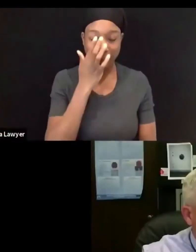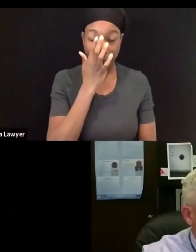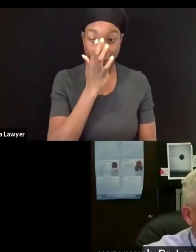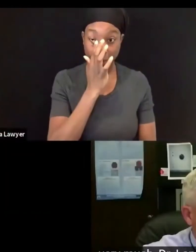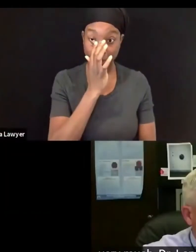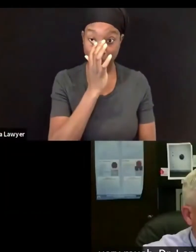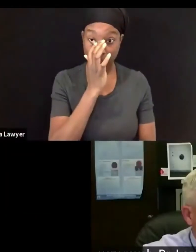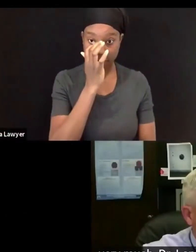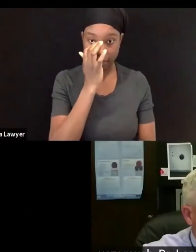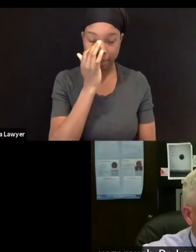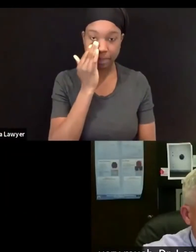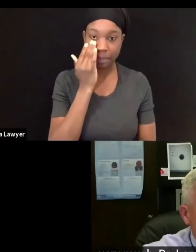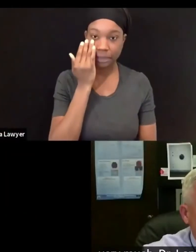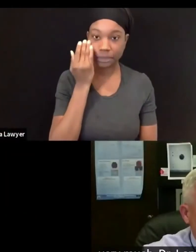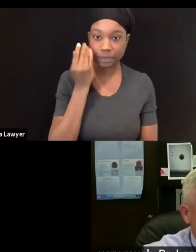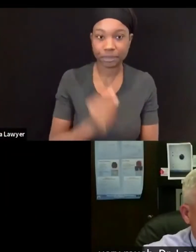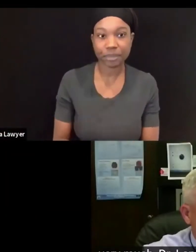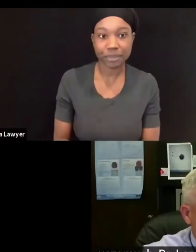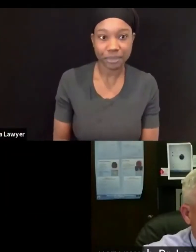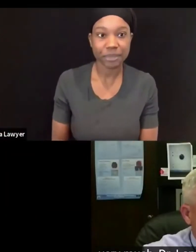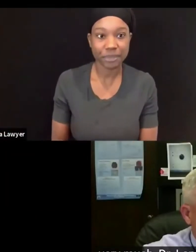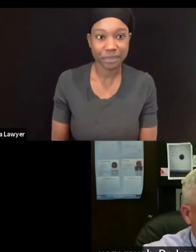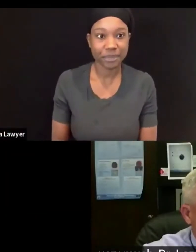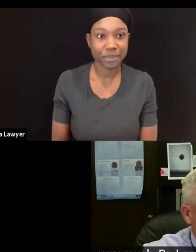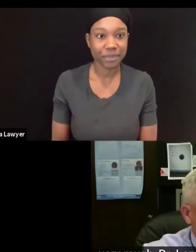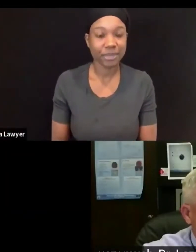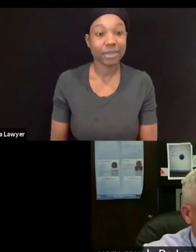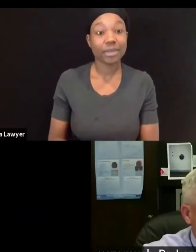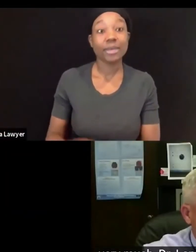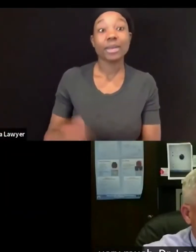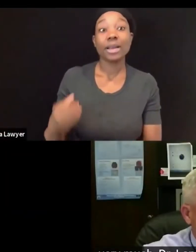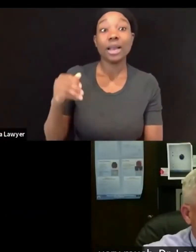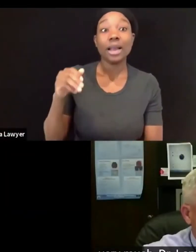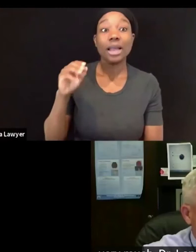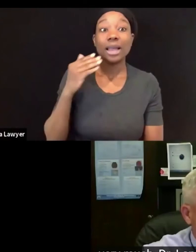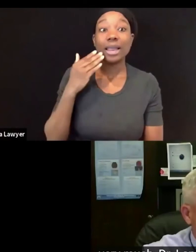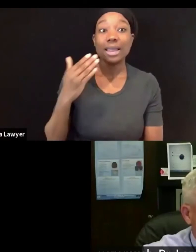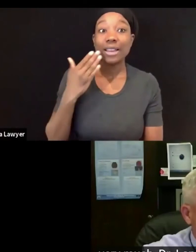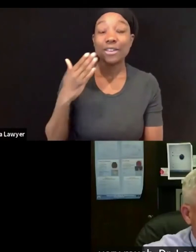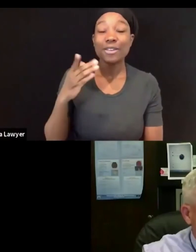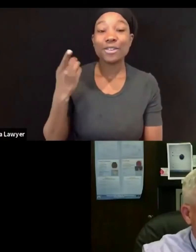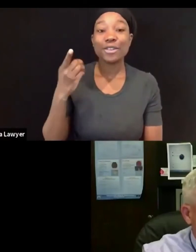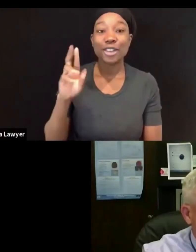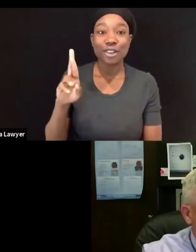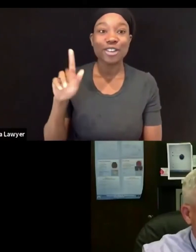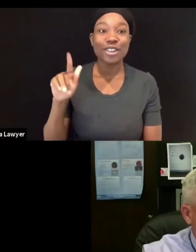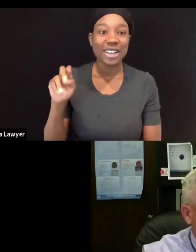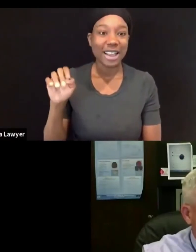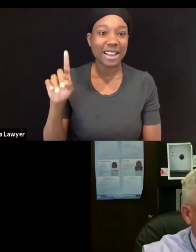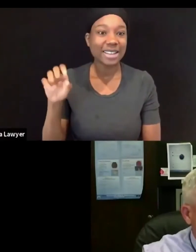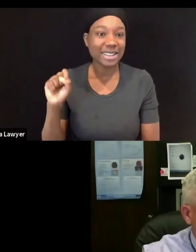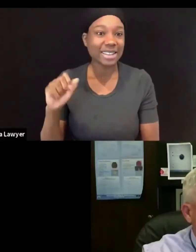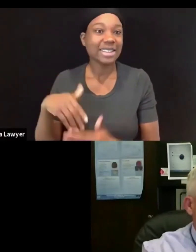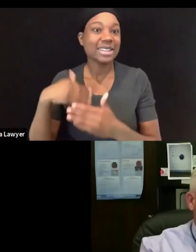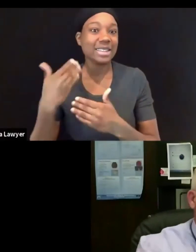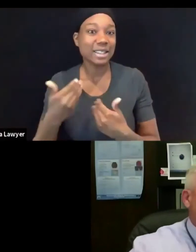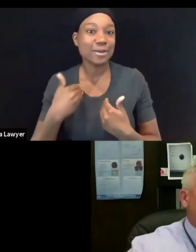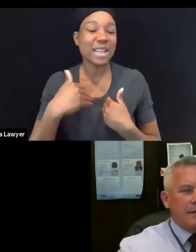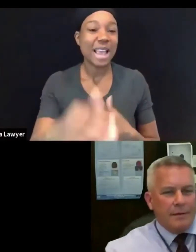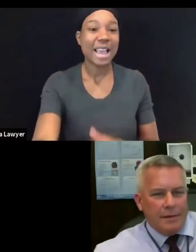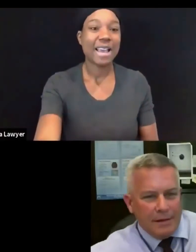Thank you very much, Dr. Landis. Our next speaker is Mr. Sayers.